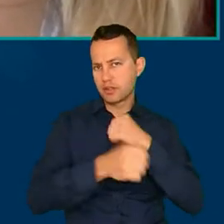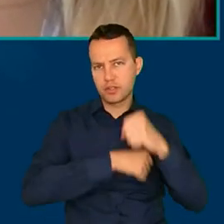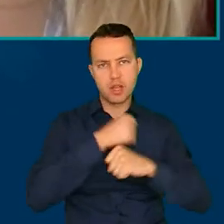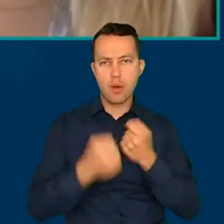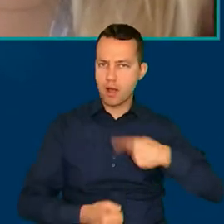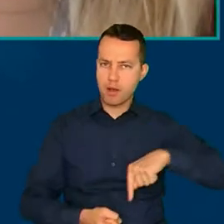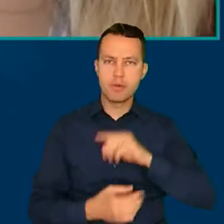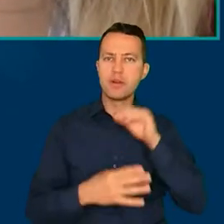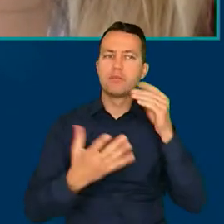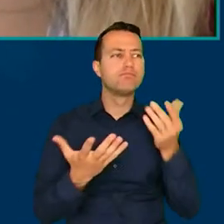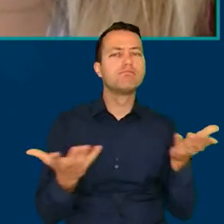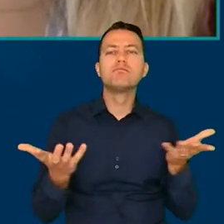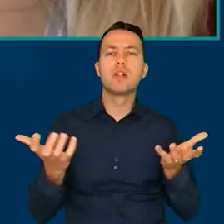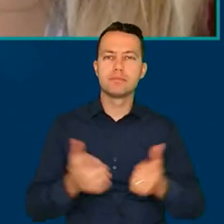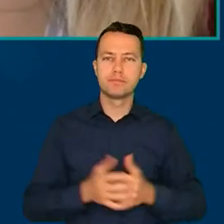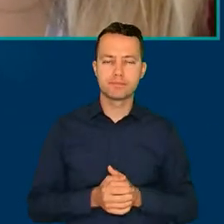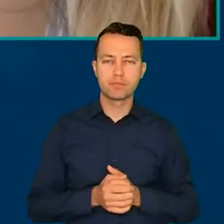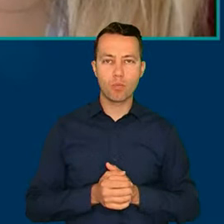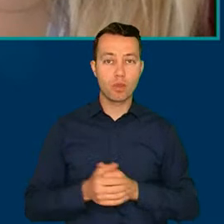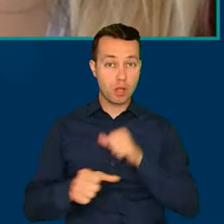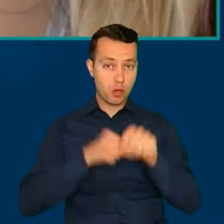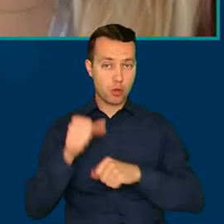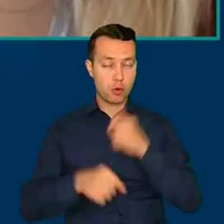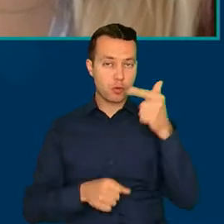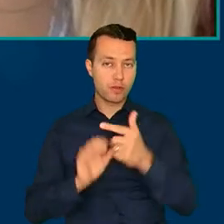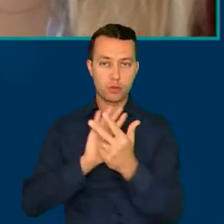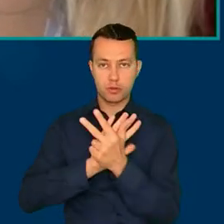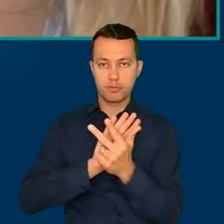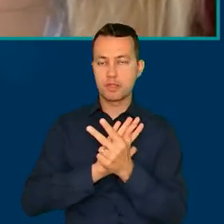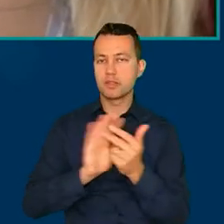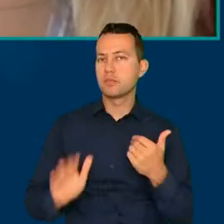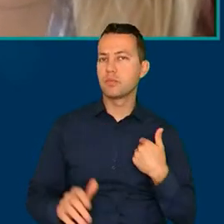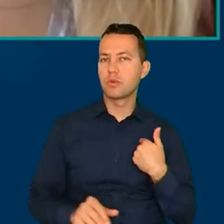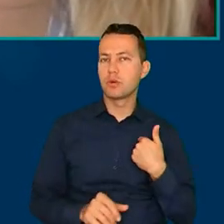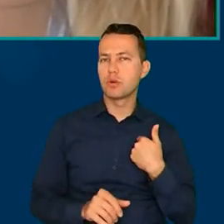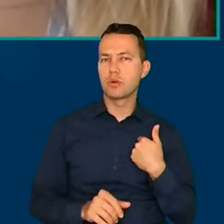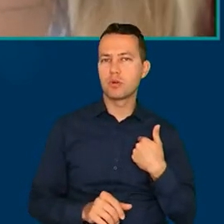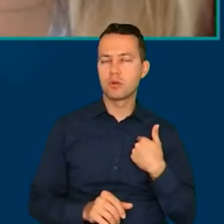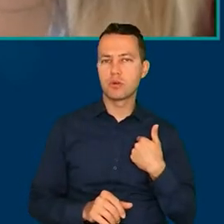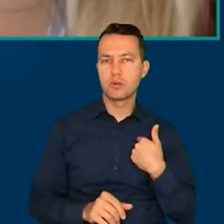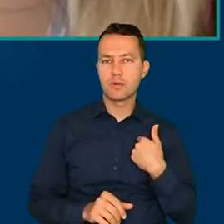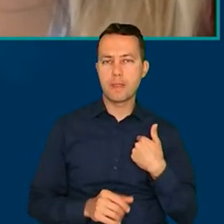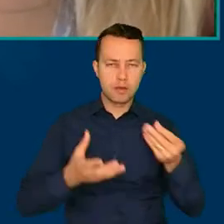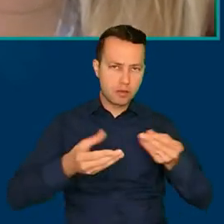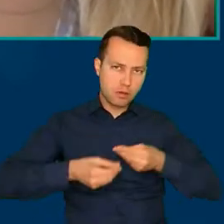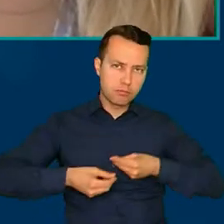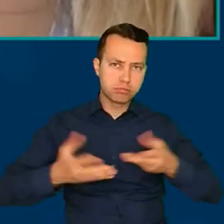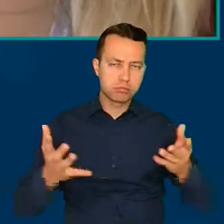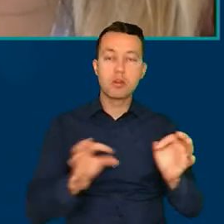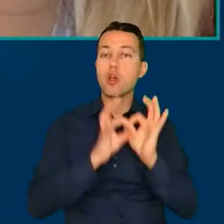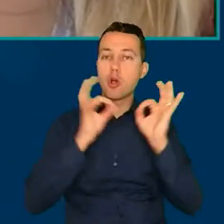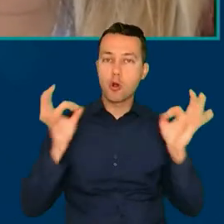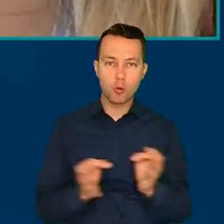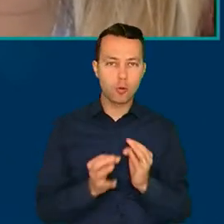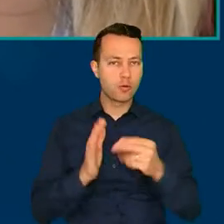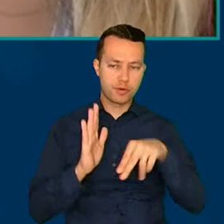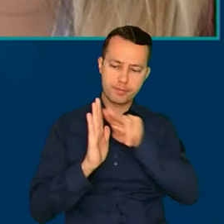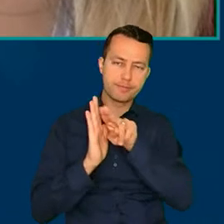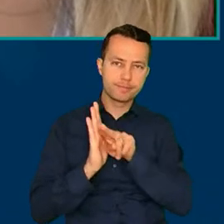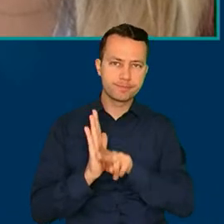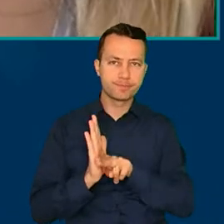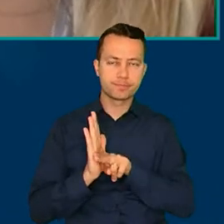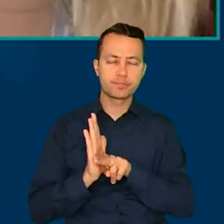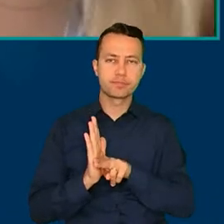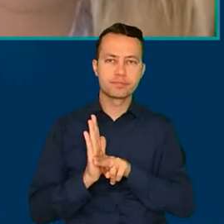did publish a general due diligence guidance, which draws together the foundational measures and actions we would